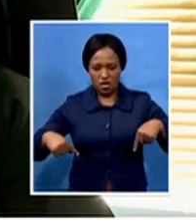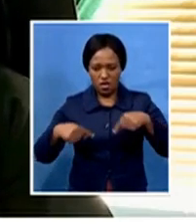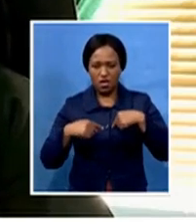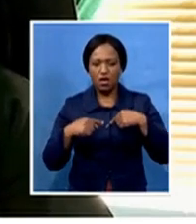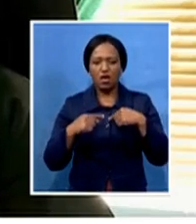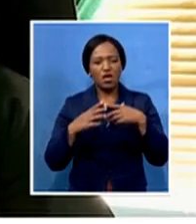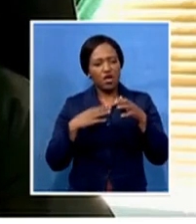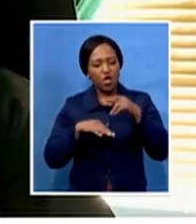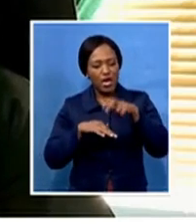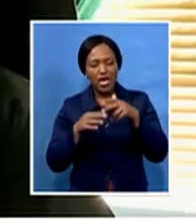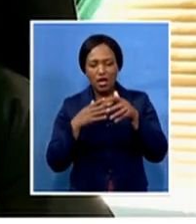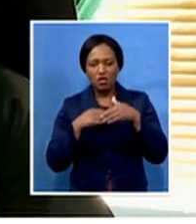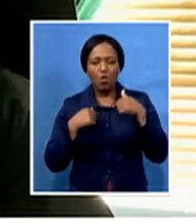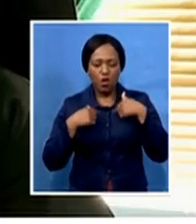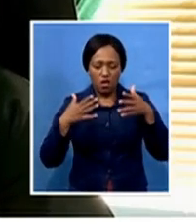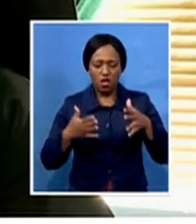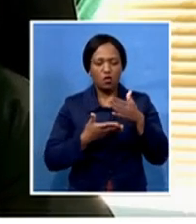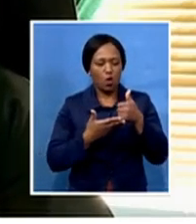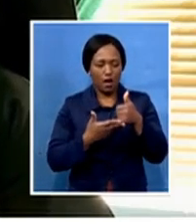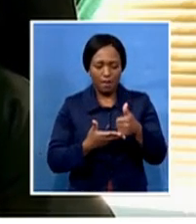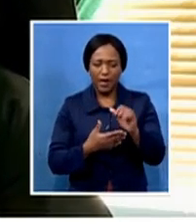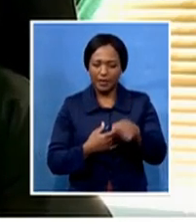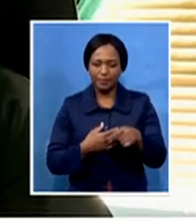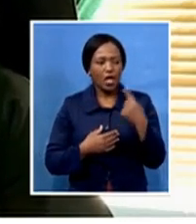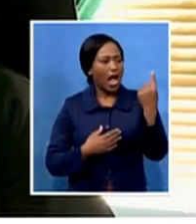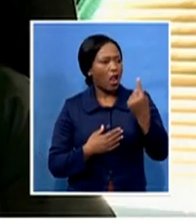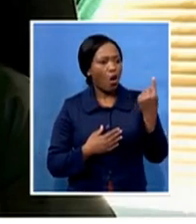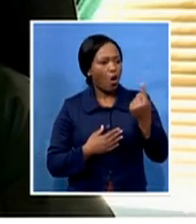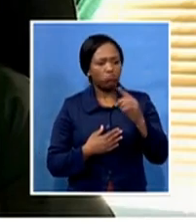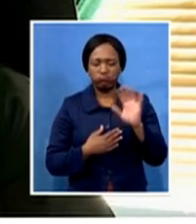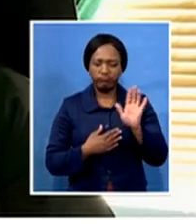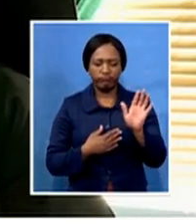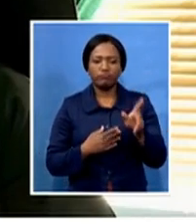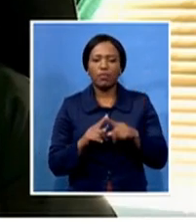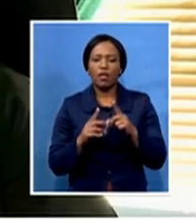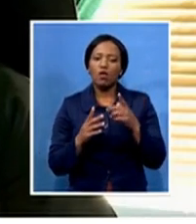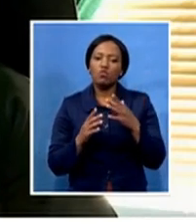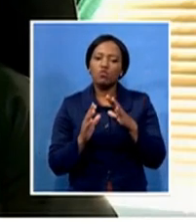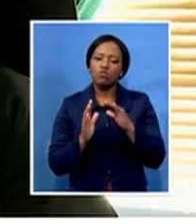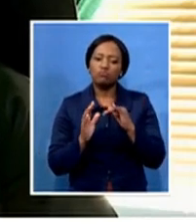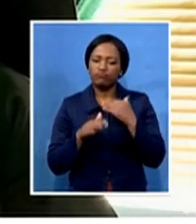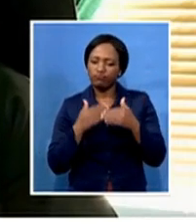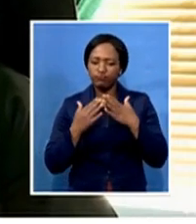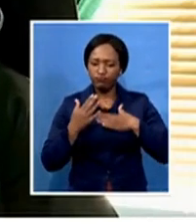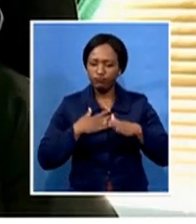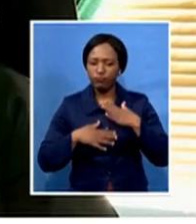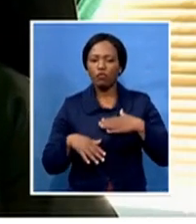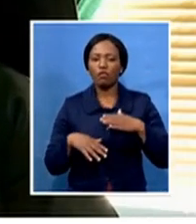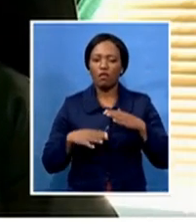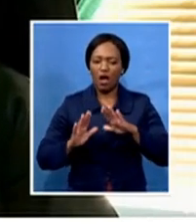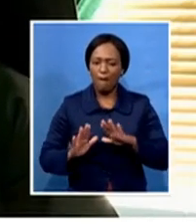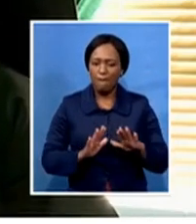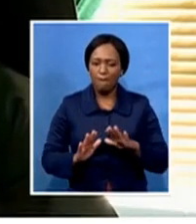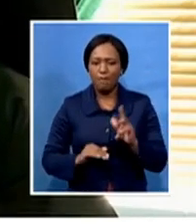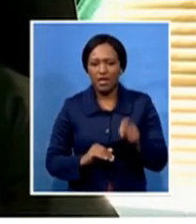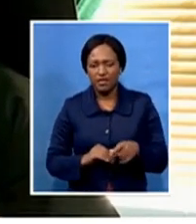You are not alone in this. So just if you remain in that way, you'll be there. The third thing is, you must just allow people to be